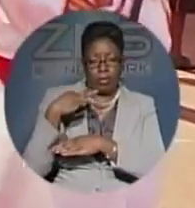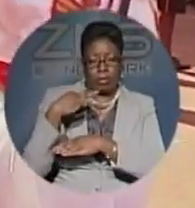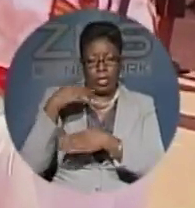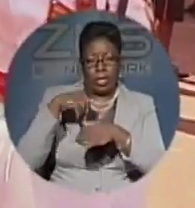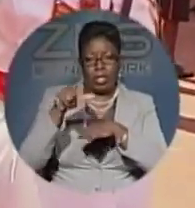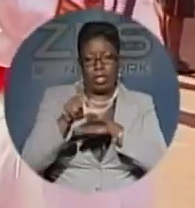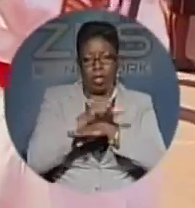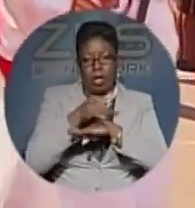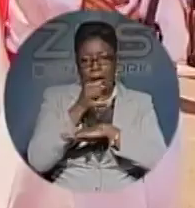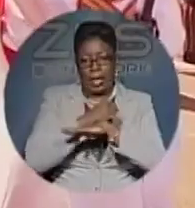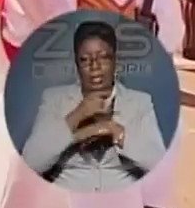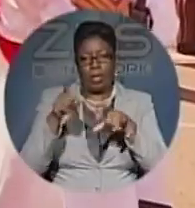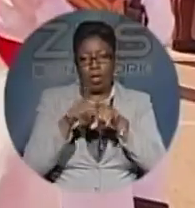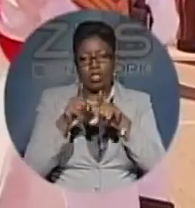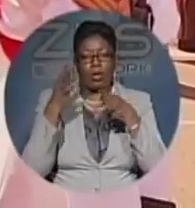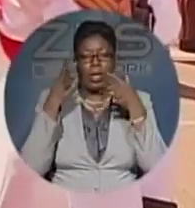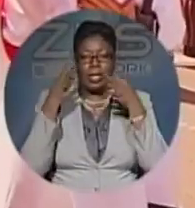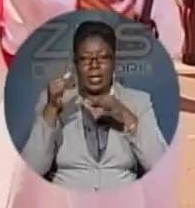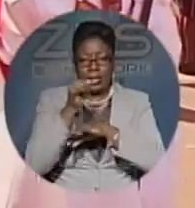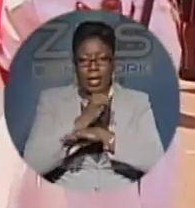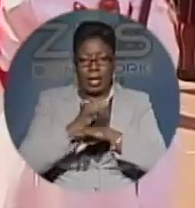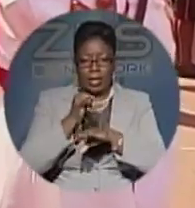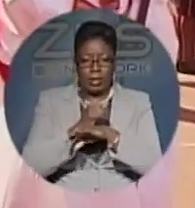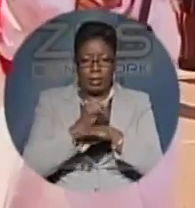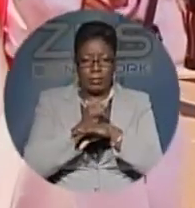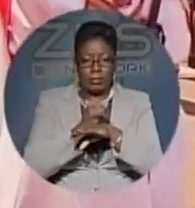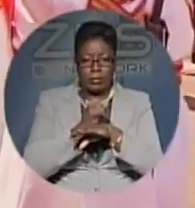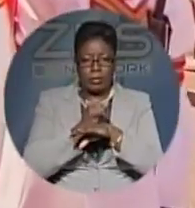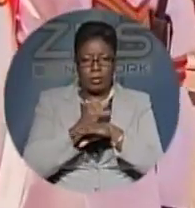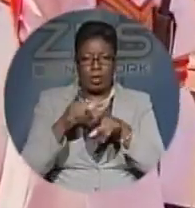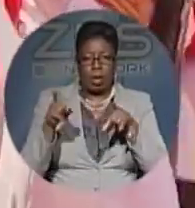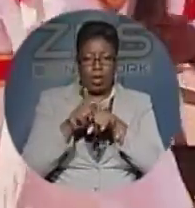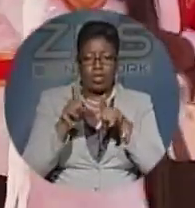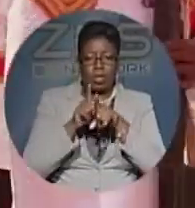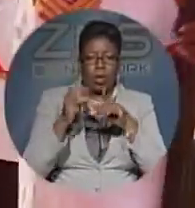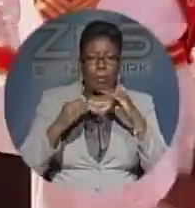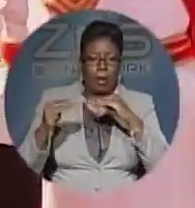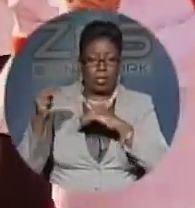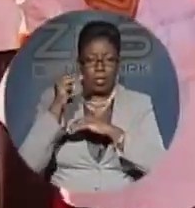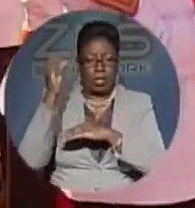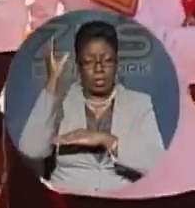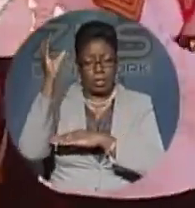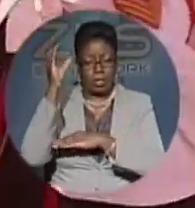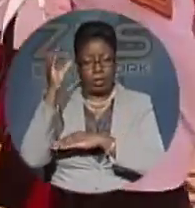and Cat Island. A resident magistrate is also being considered for Andros. Fern Carey, Southern News.